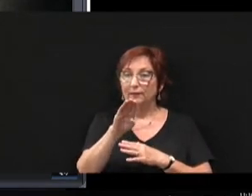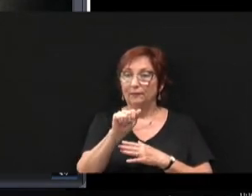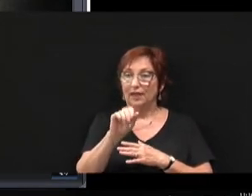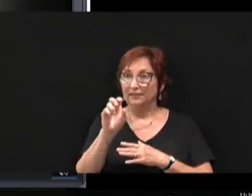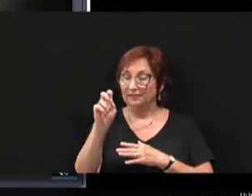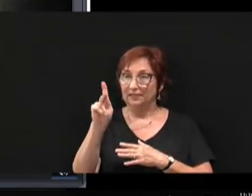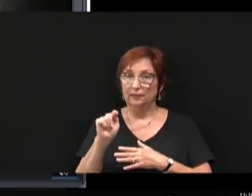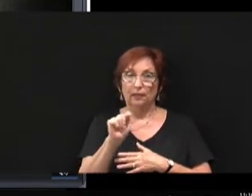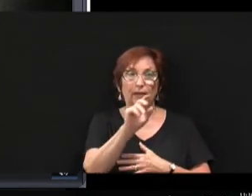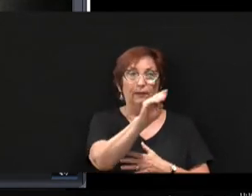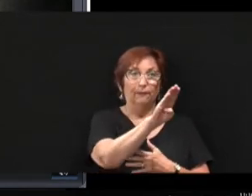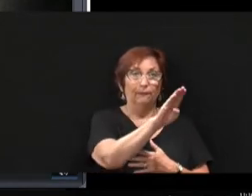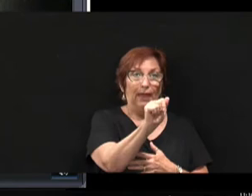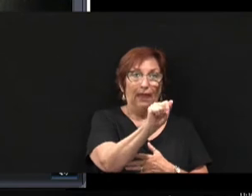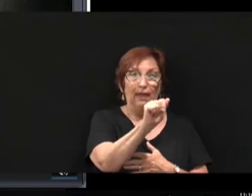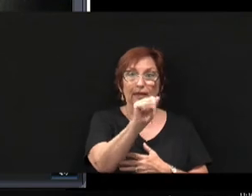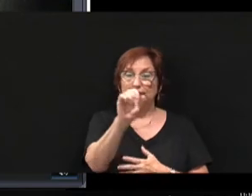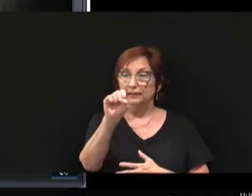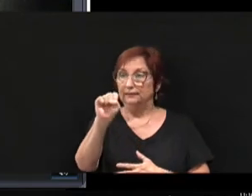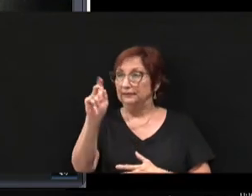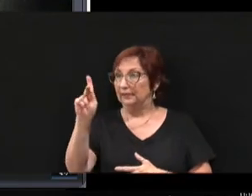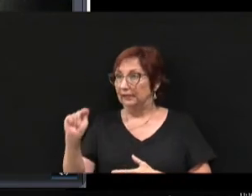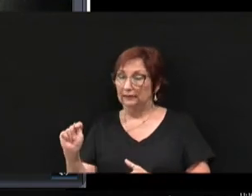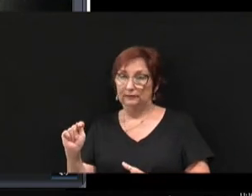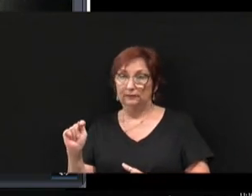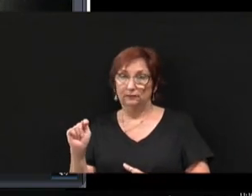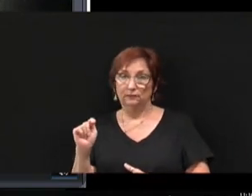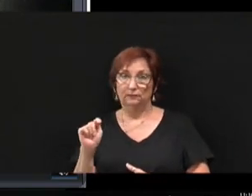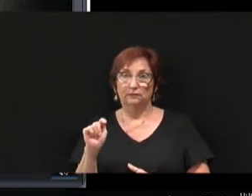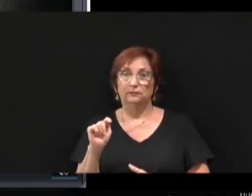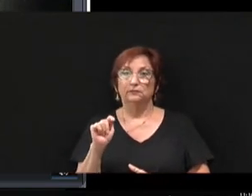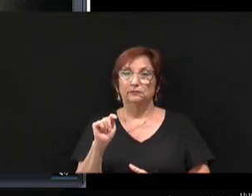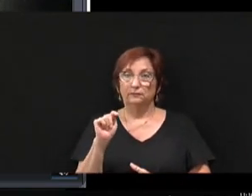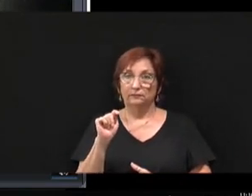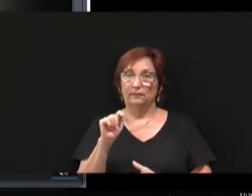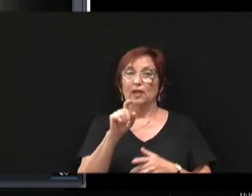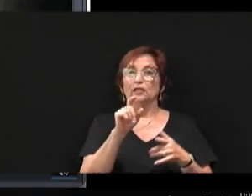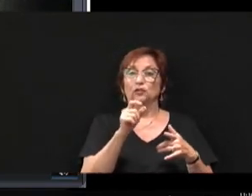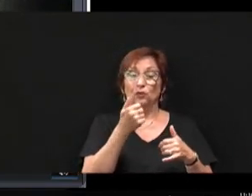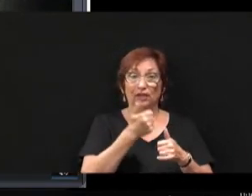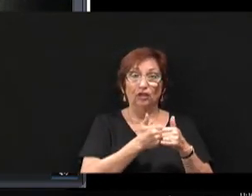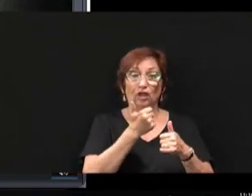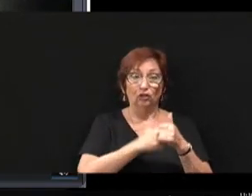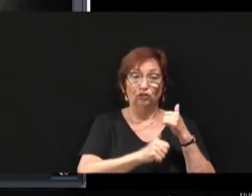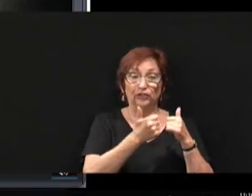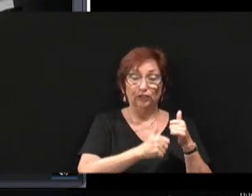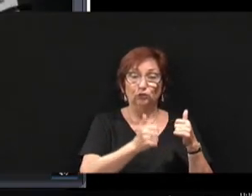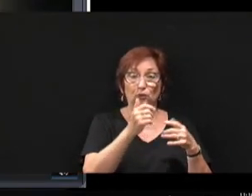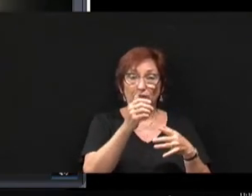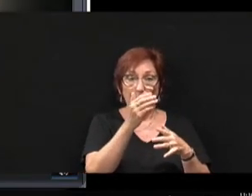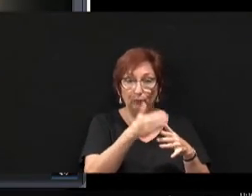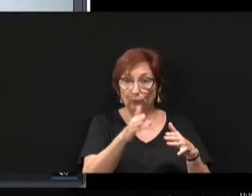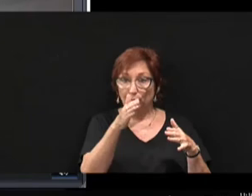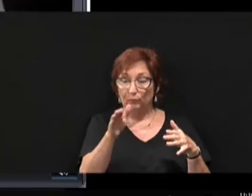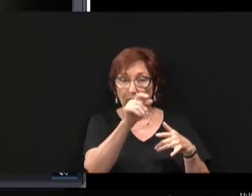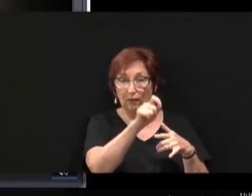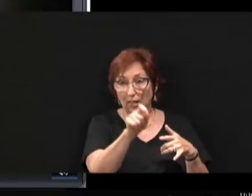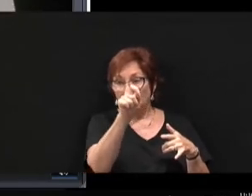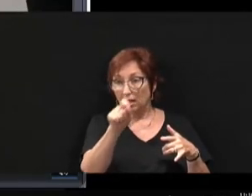Basket. And then they go on and make sure you scoop under each syllable. If they can't do this, they're not in really good